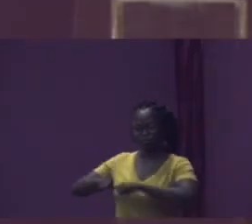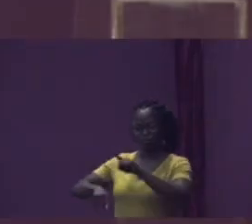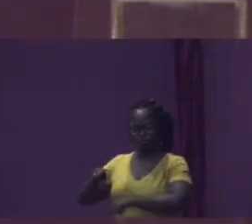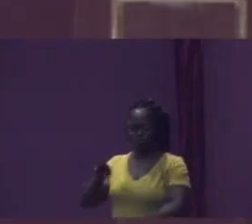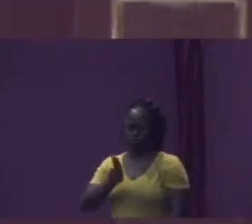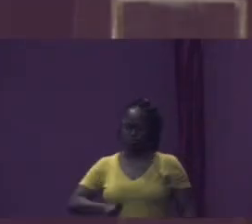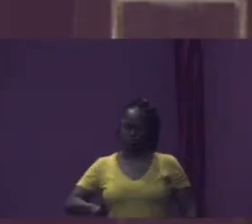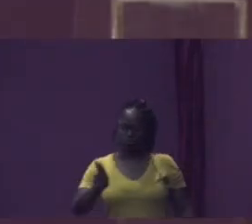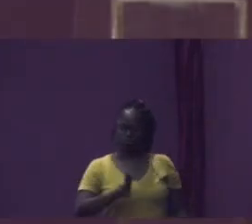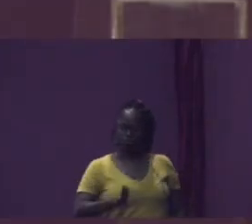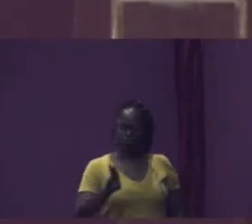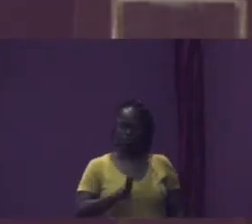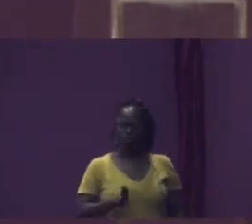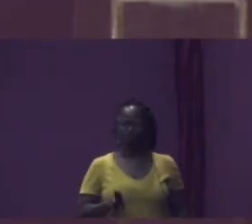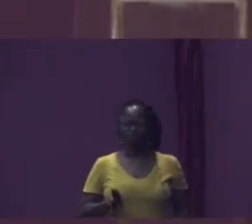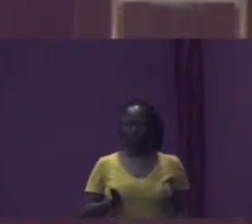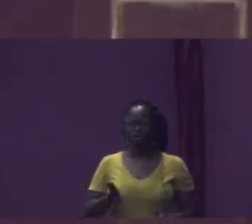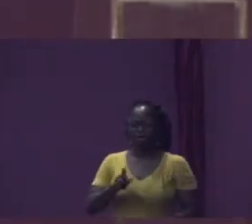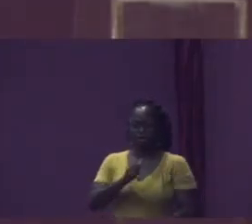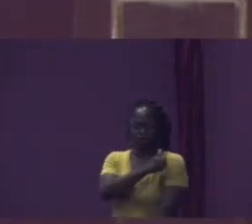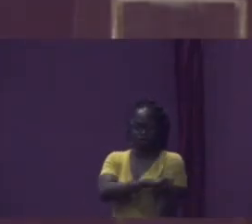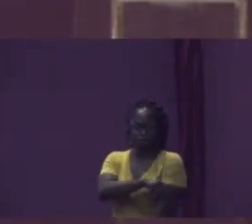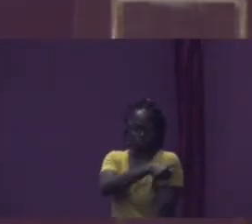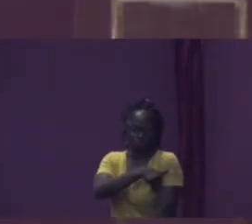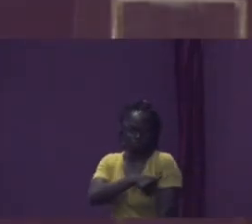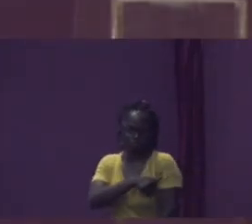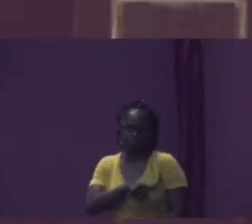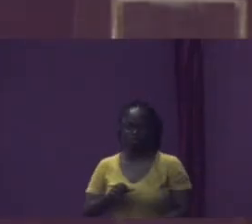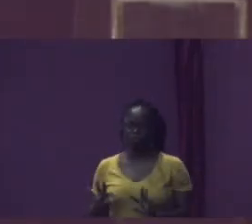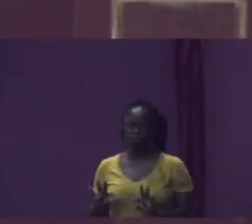providers, nurses, midwives, is everything available that she needs?